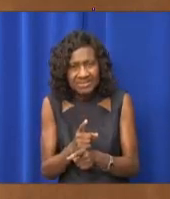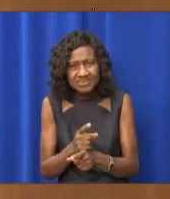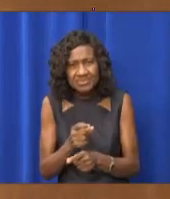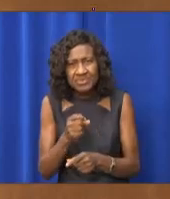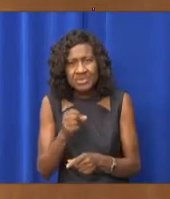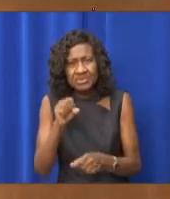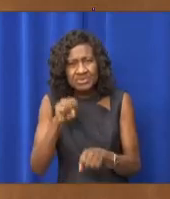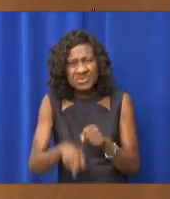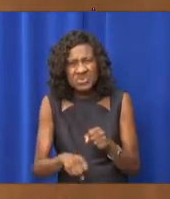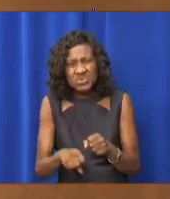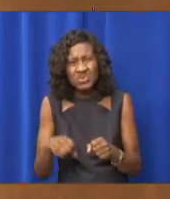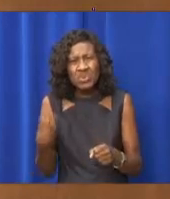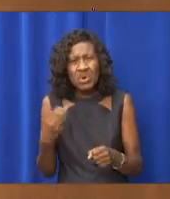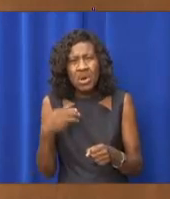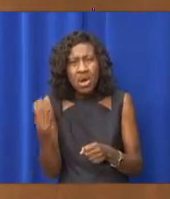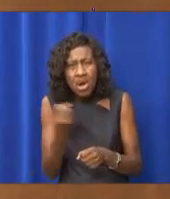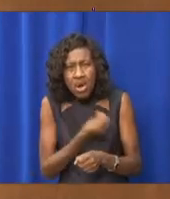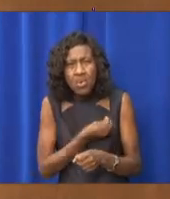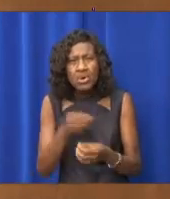calculate it in Cayman.